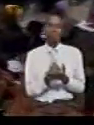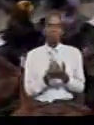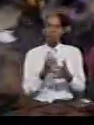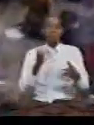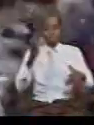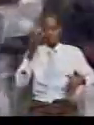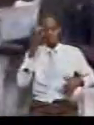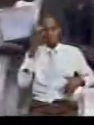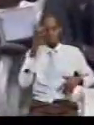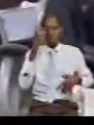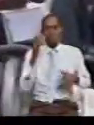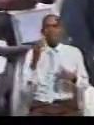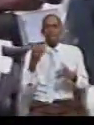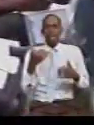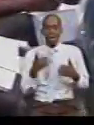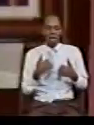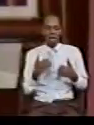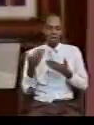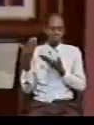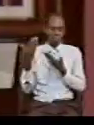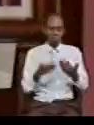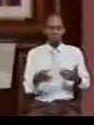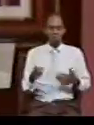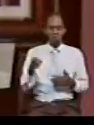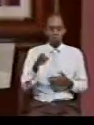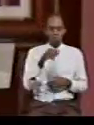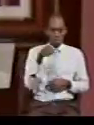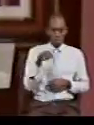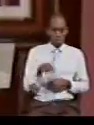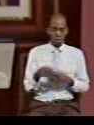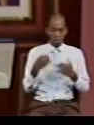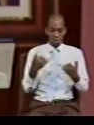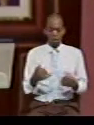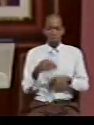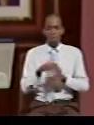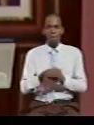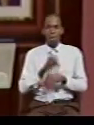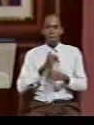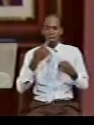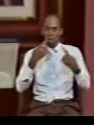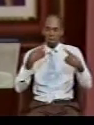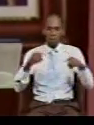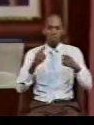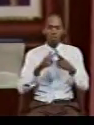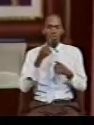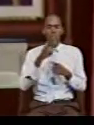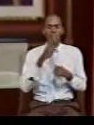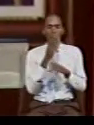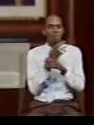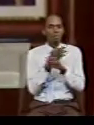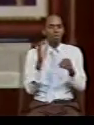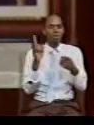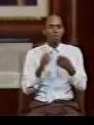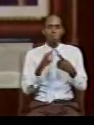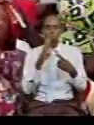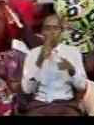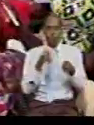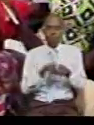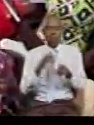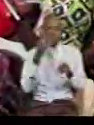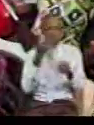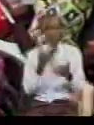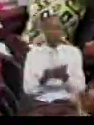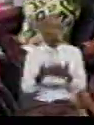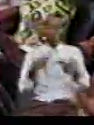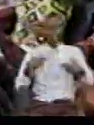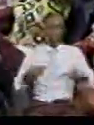Sickness has been putting you down. Tonight, I announce to you, you are free to be as healthy as you want to be.